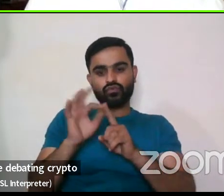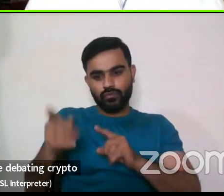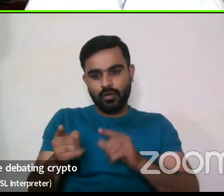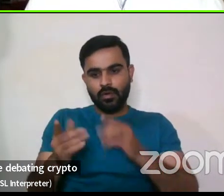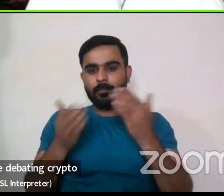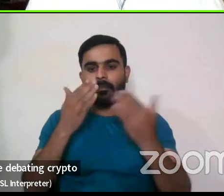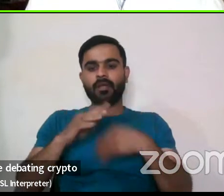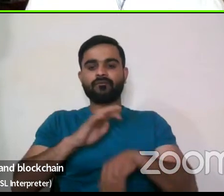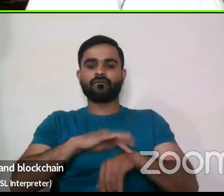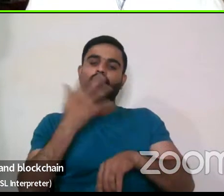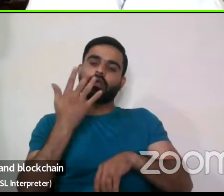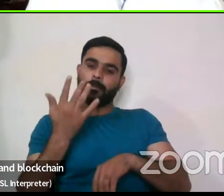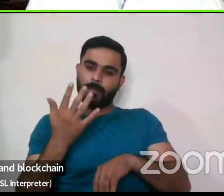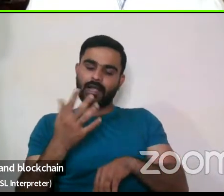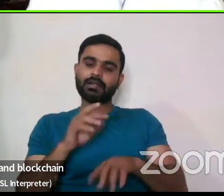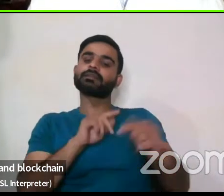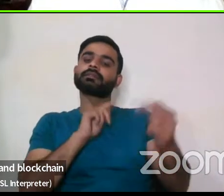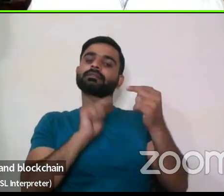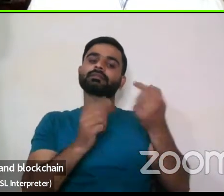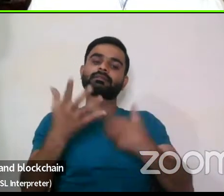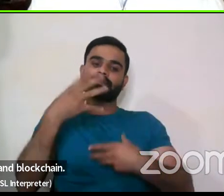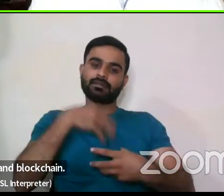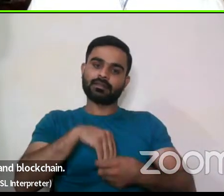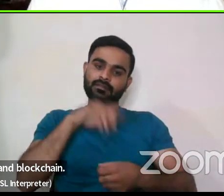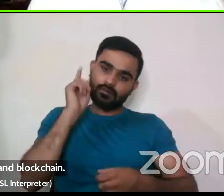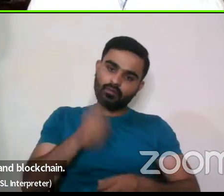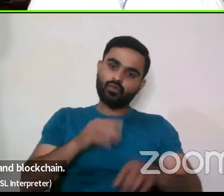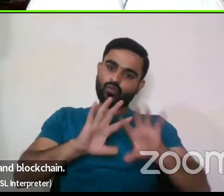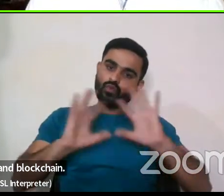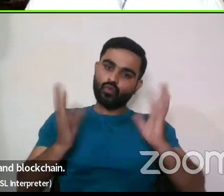maybe 5 minutes they should also devote on, should